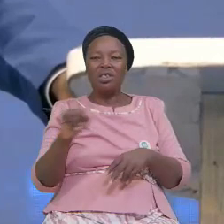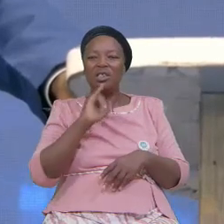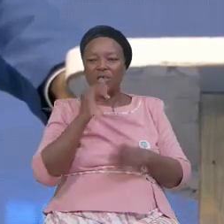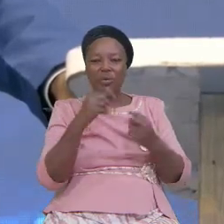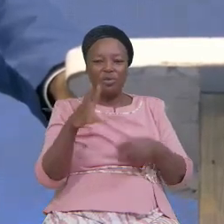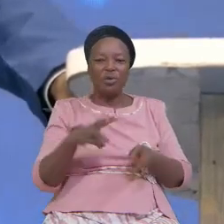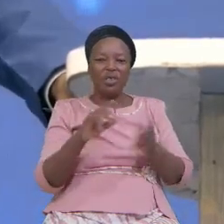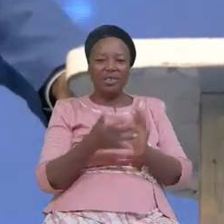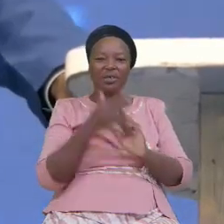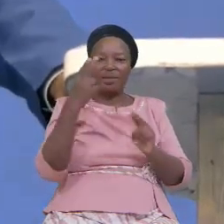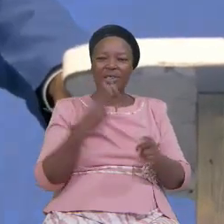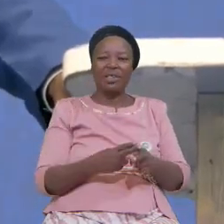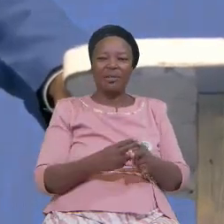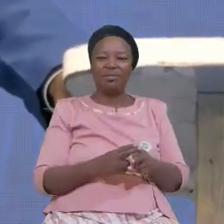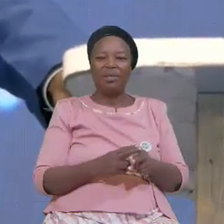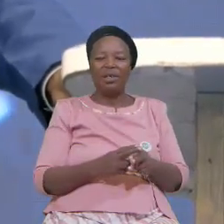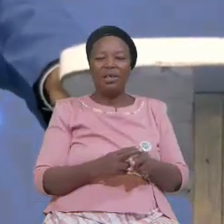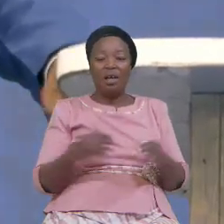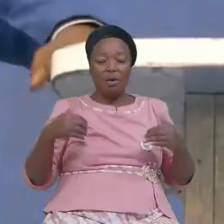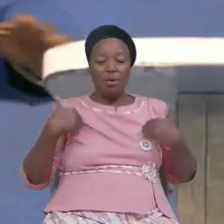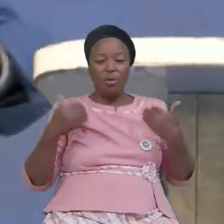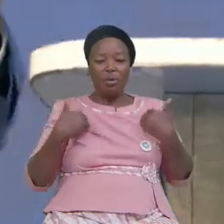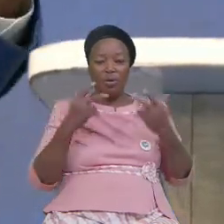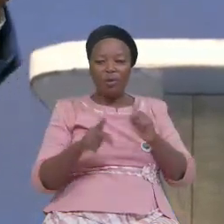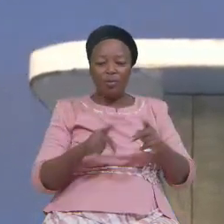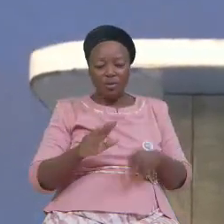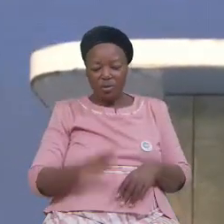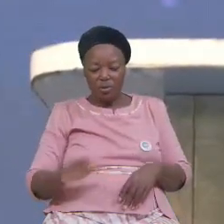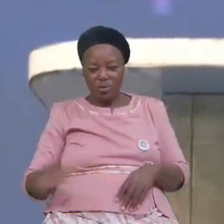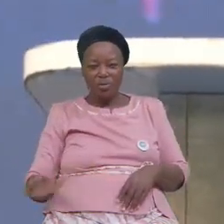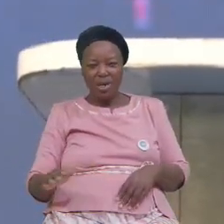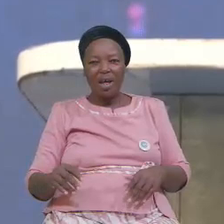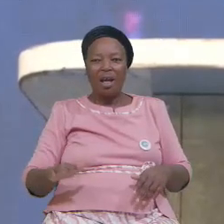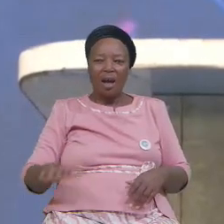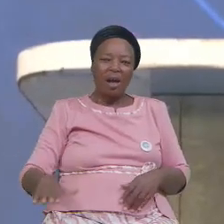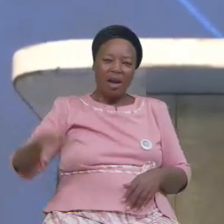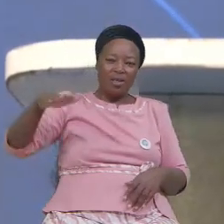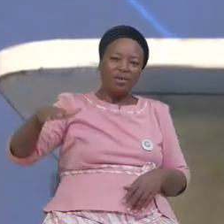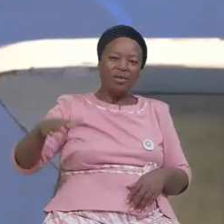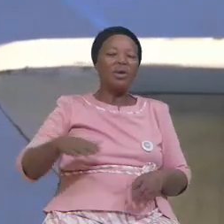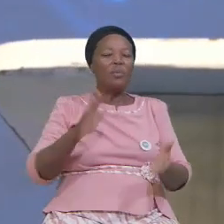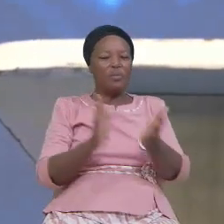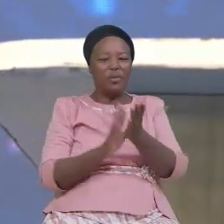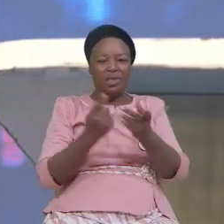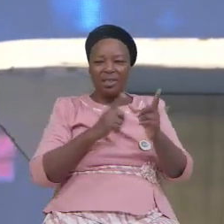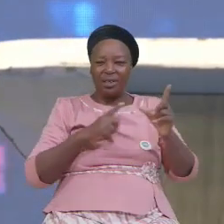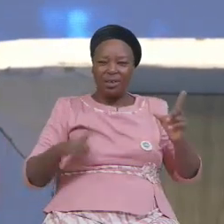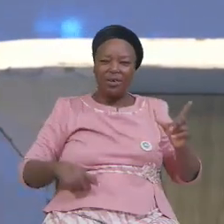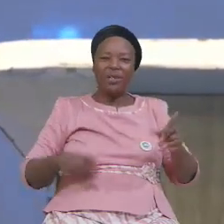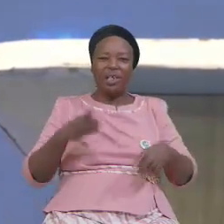way. Young people, children, adults, praise the Lord, there is